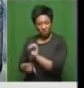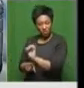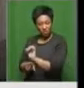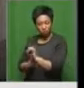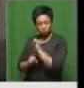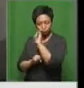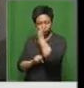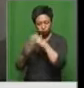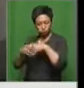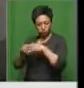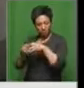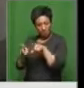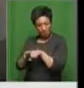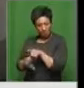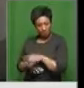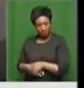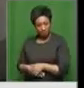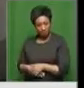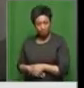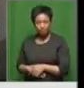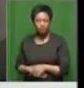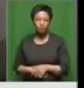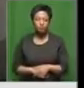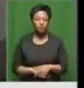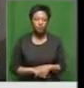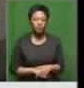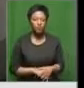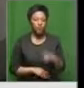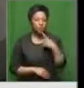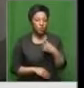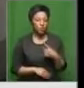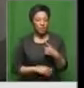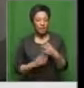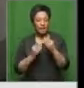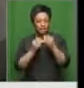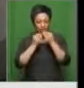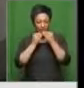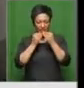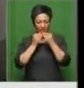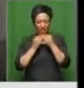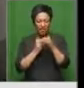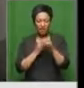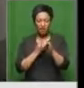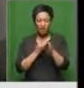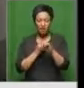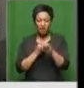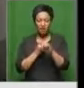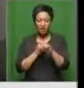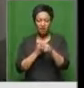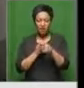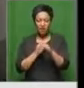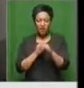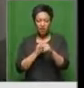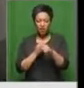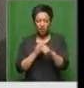that you've created? Yeah, so what you're referring to there is known as plastic leaching. These bottles were sent to